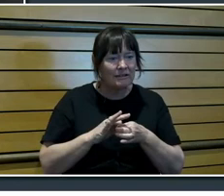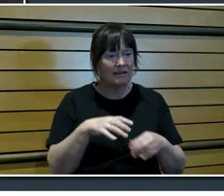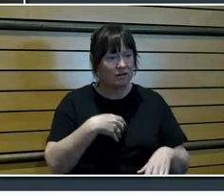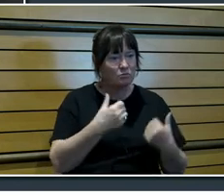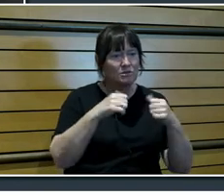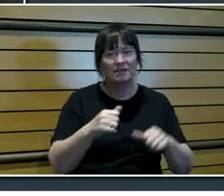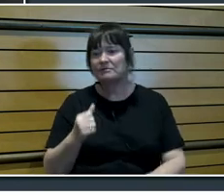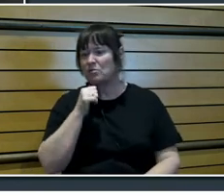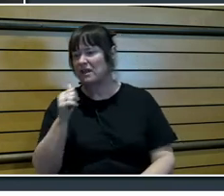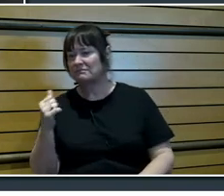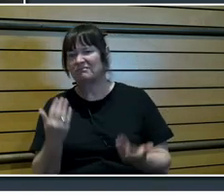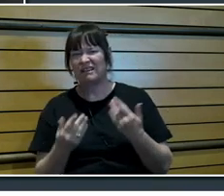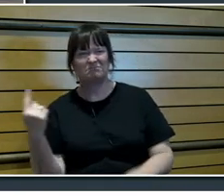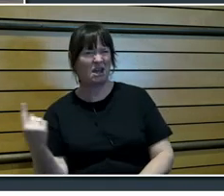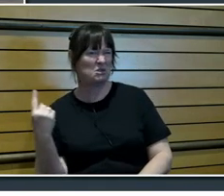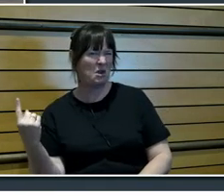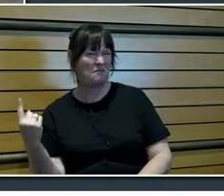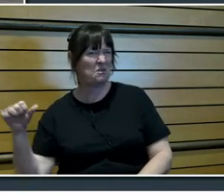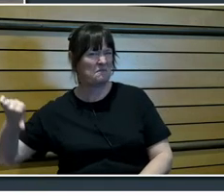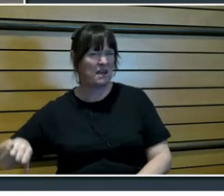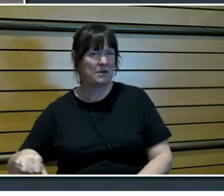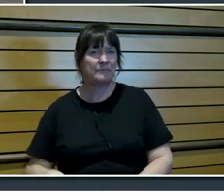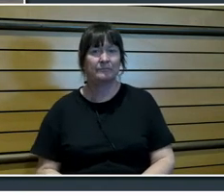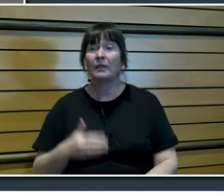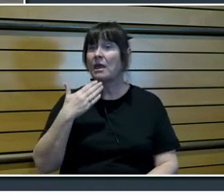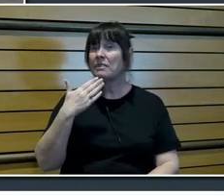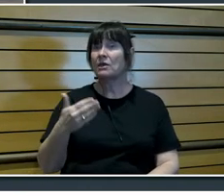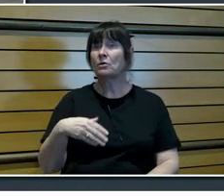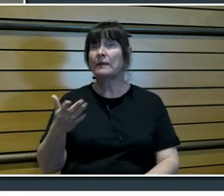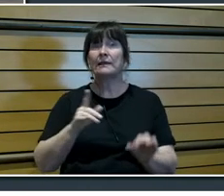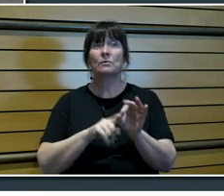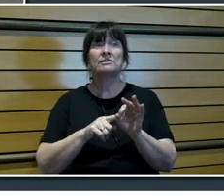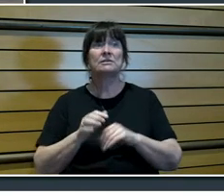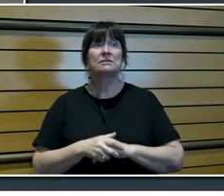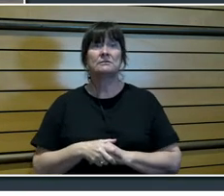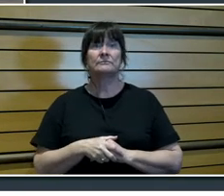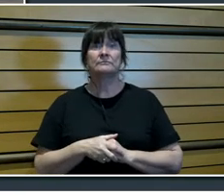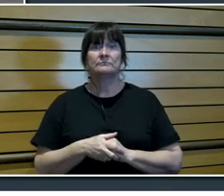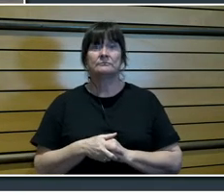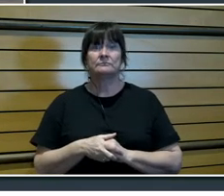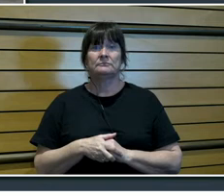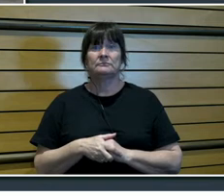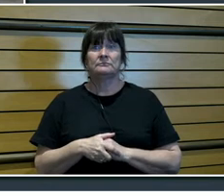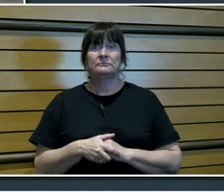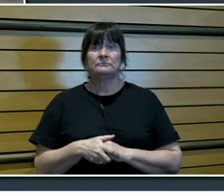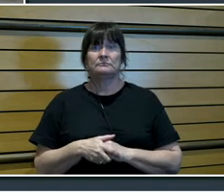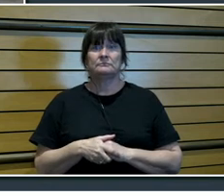Mayor. Thank you very much, John. Do we have any questions from councillors?